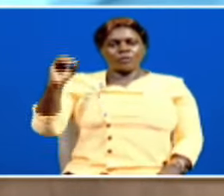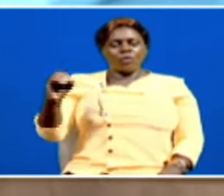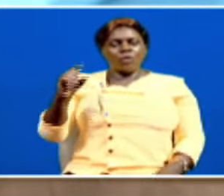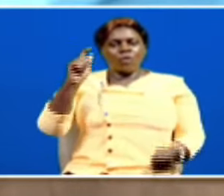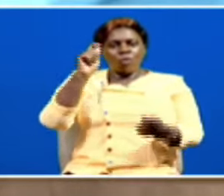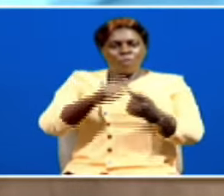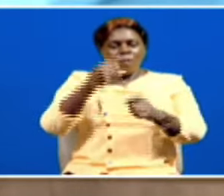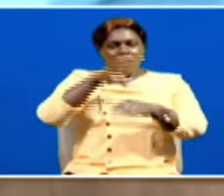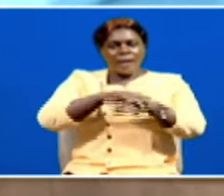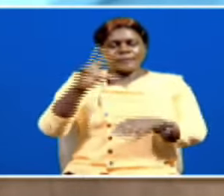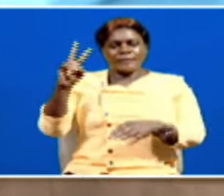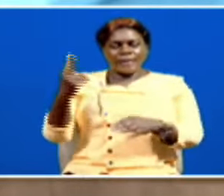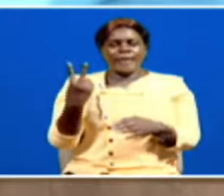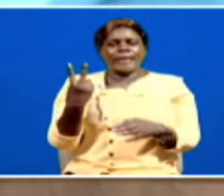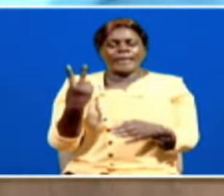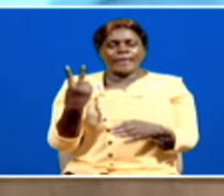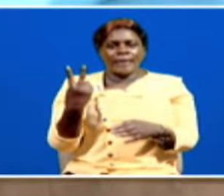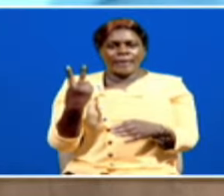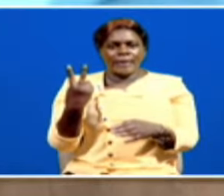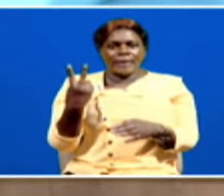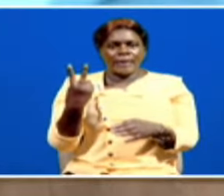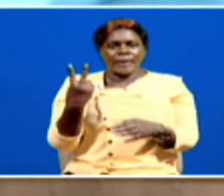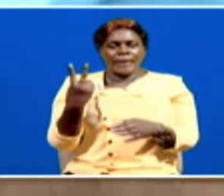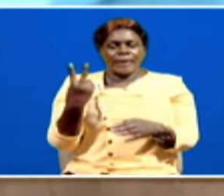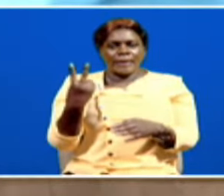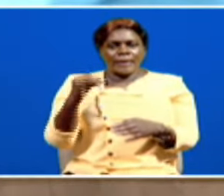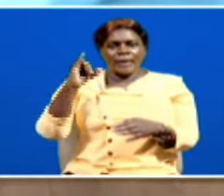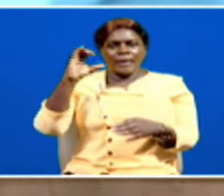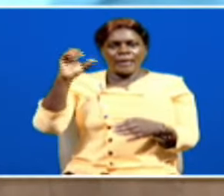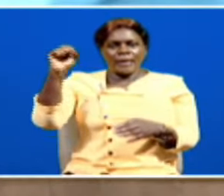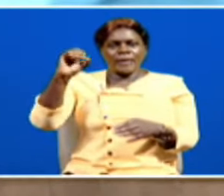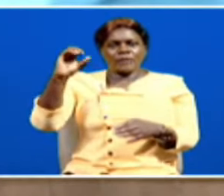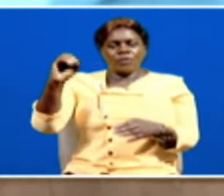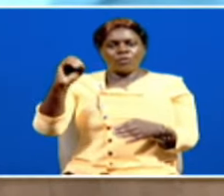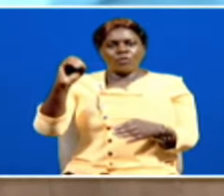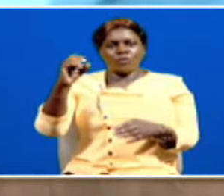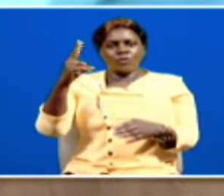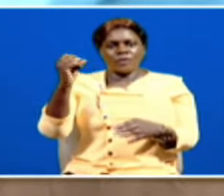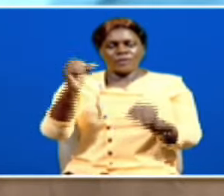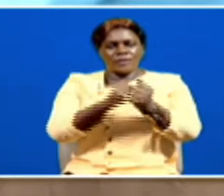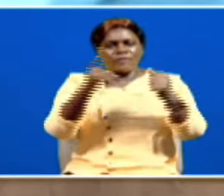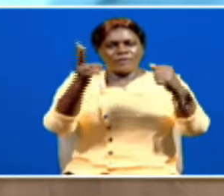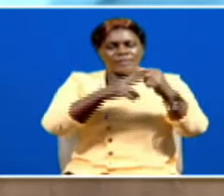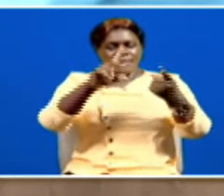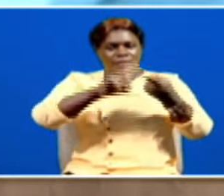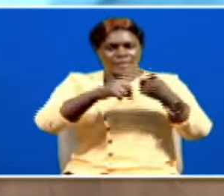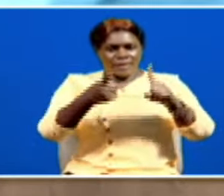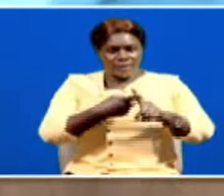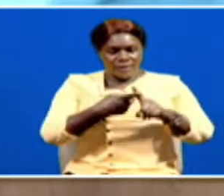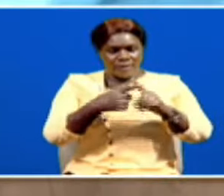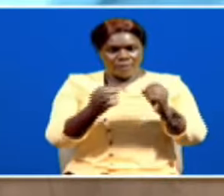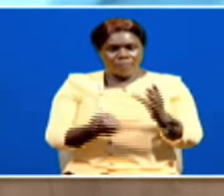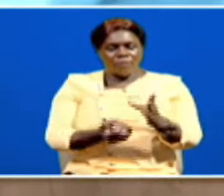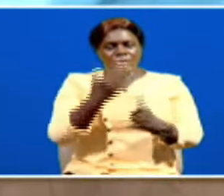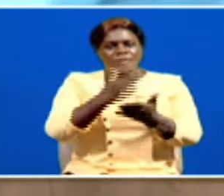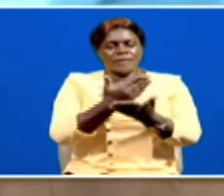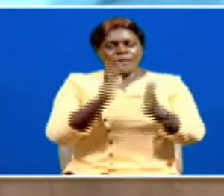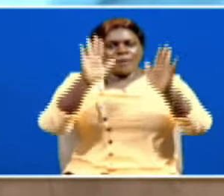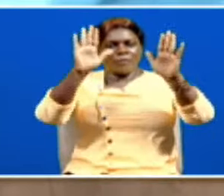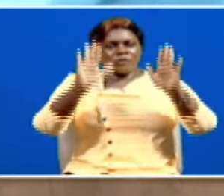received their second letter of the ISO 17025 2017 standard, a development set to